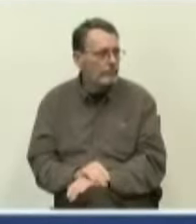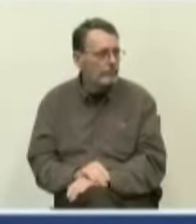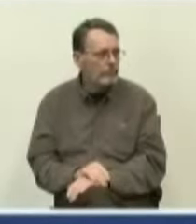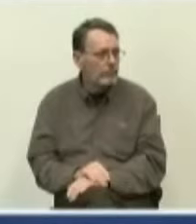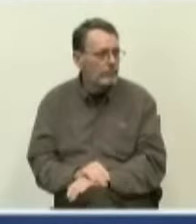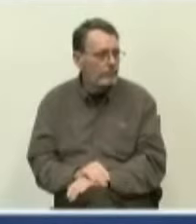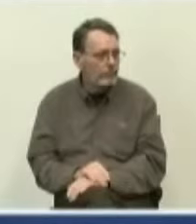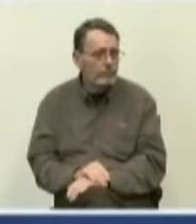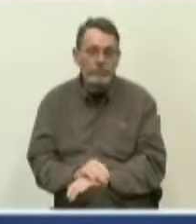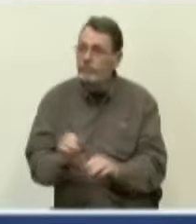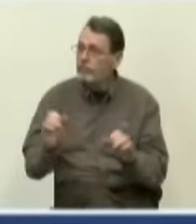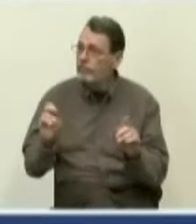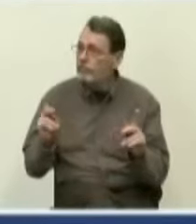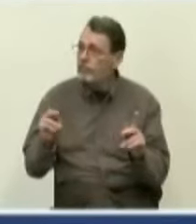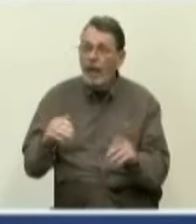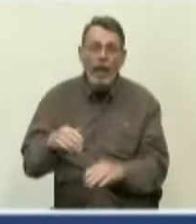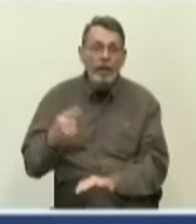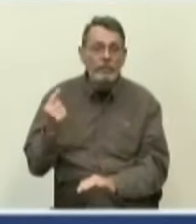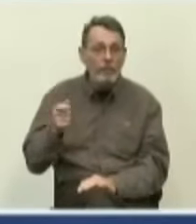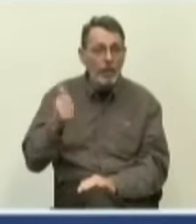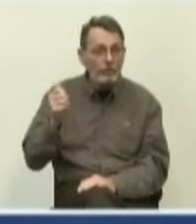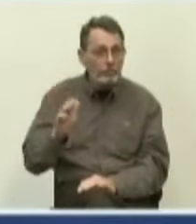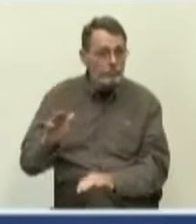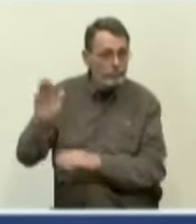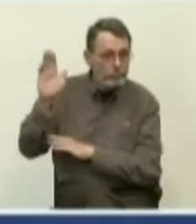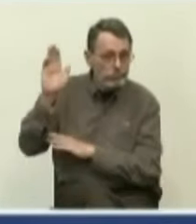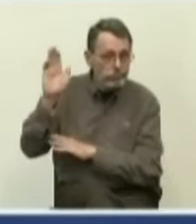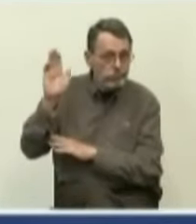Okay, we have another raised hand.